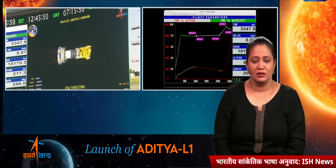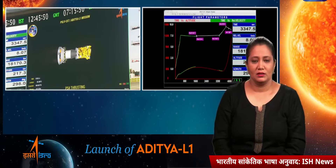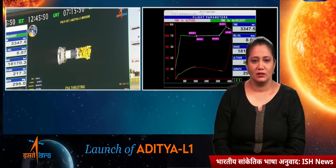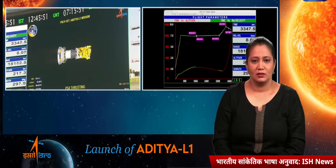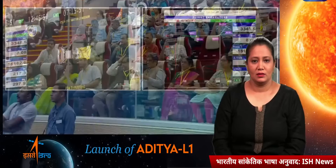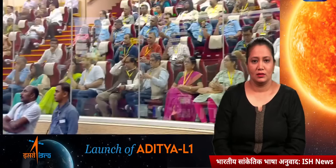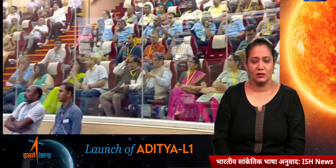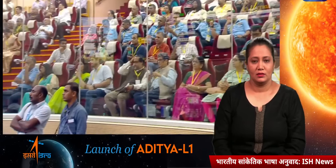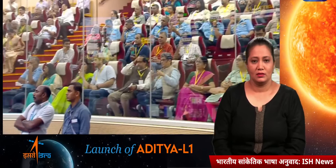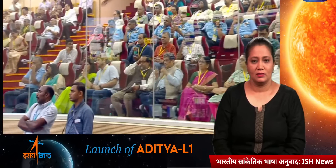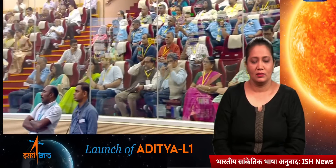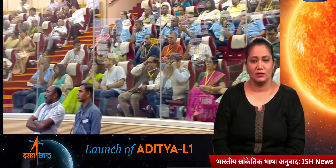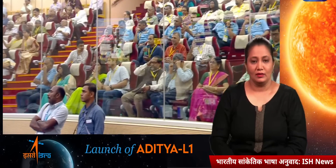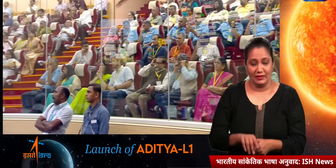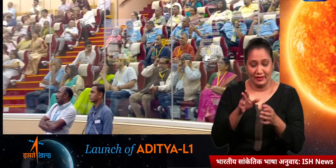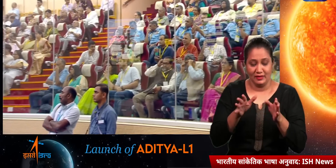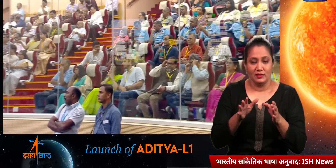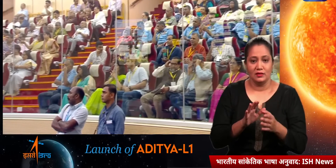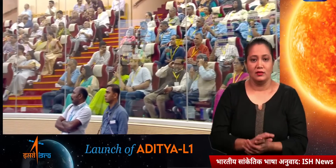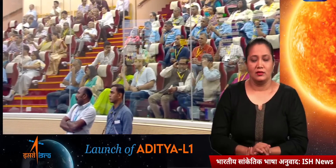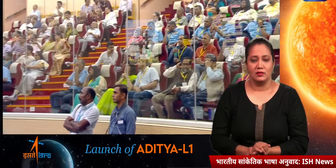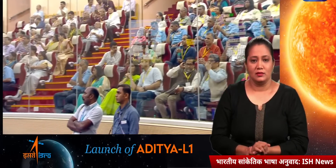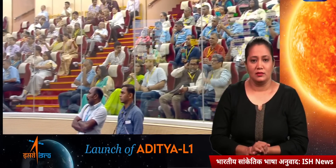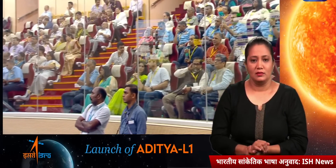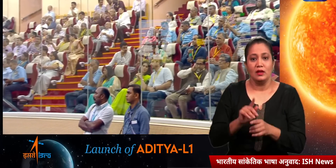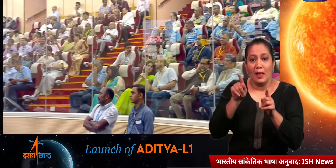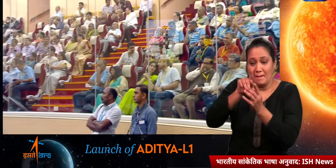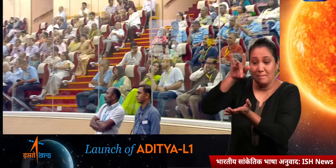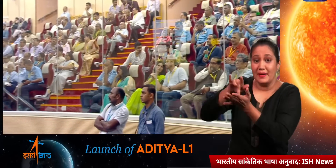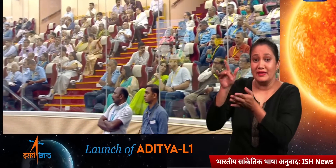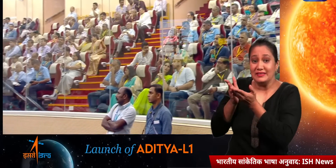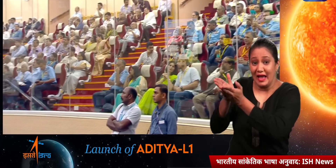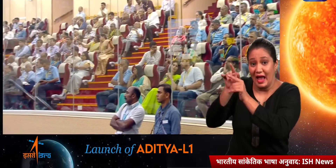Presently, the shipborne terminal is acquiring the signal.